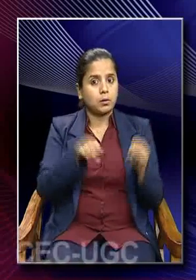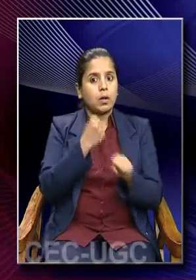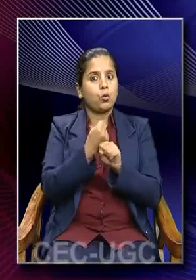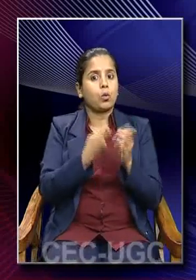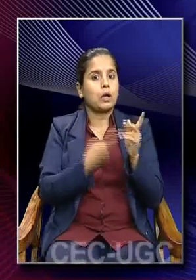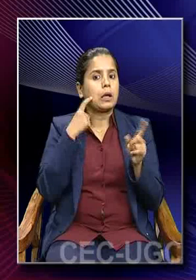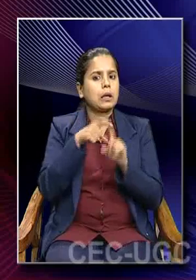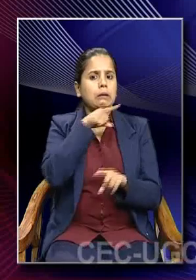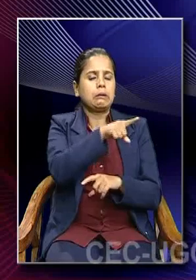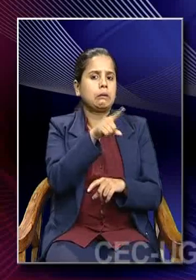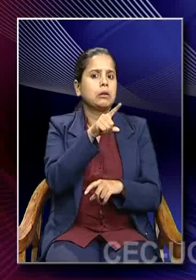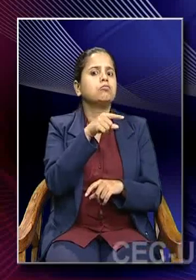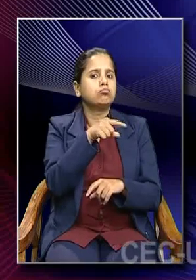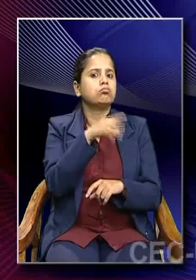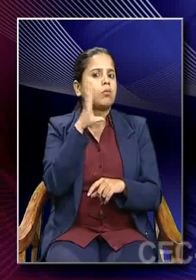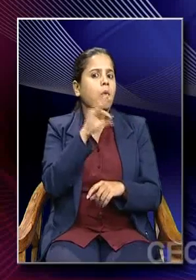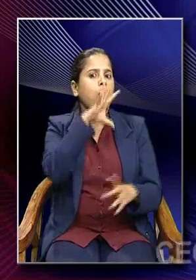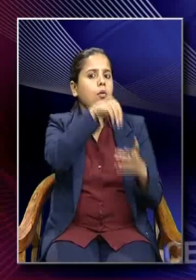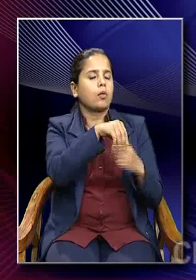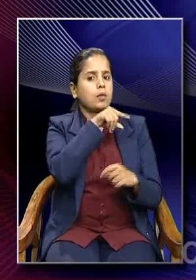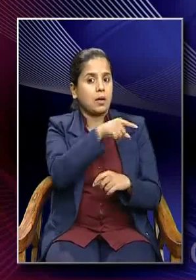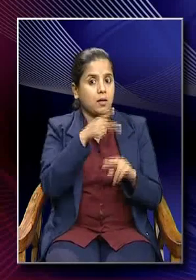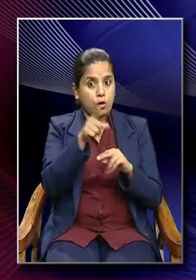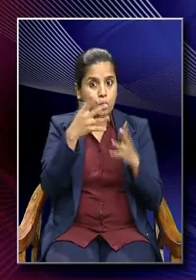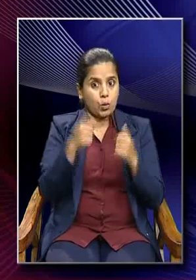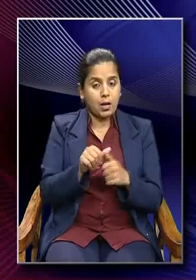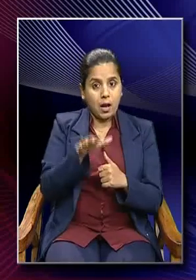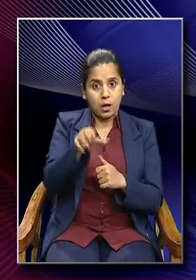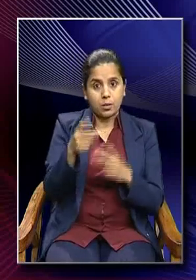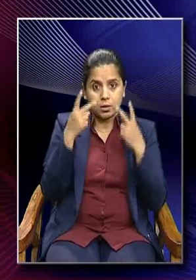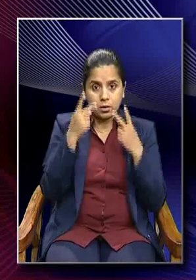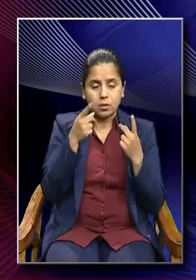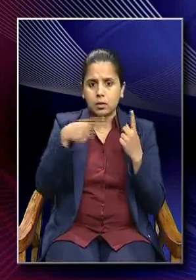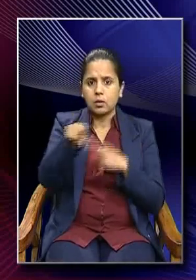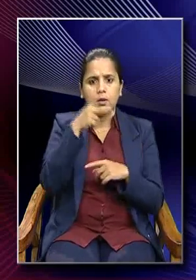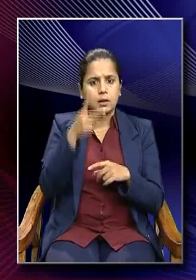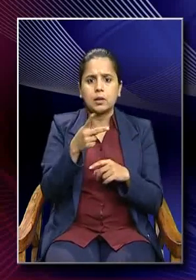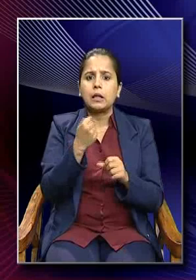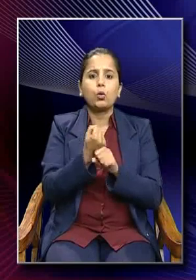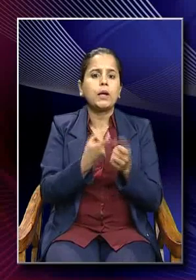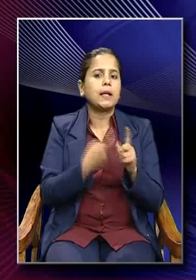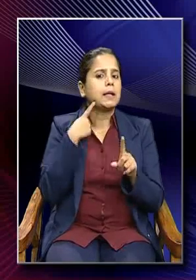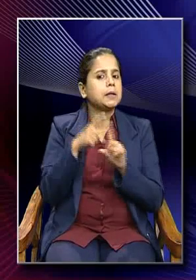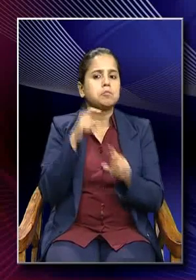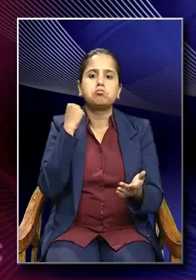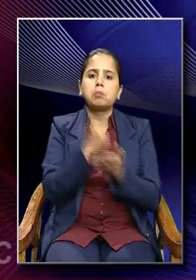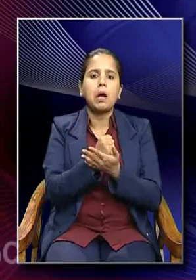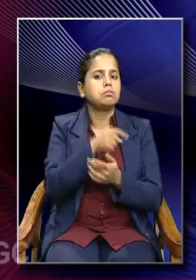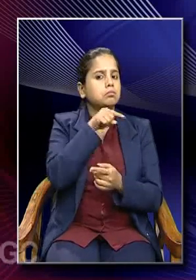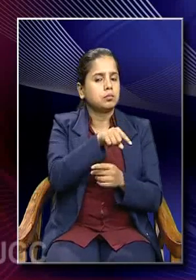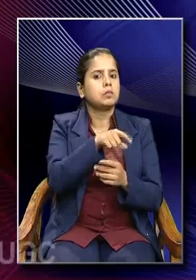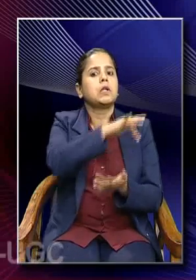the main key. If you want to see the accessibility, you cannot have it without the grid. So grid